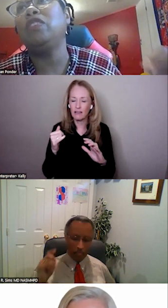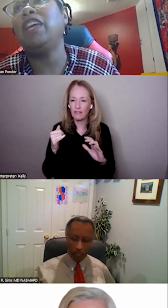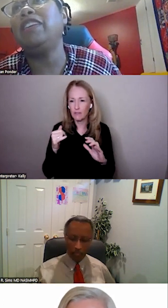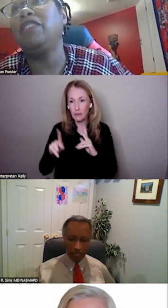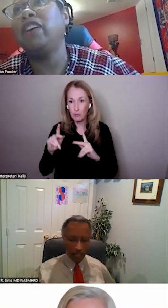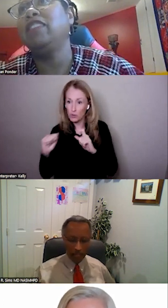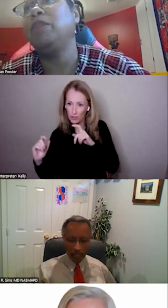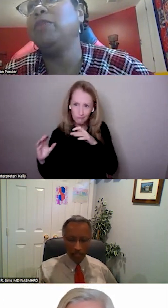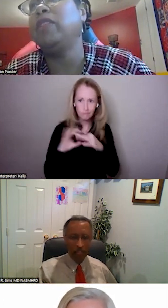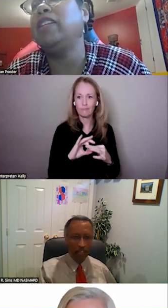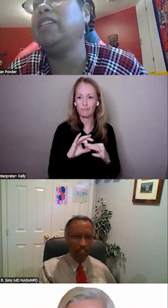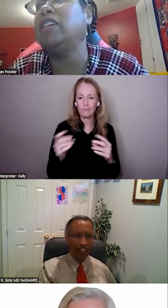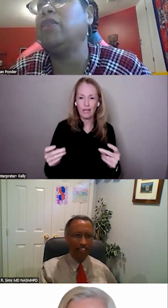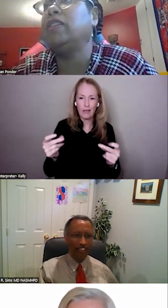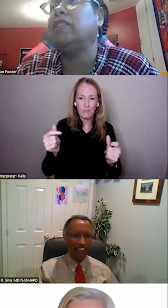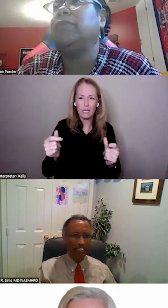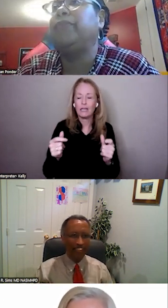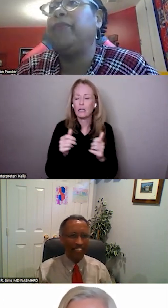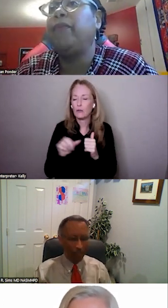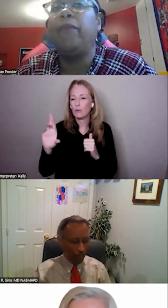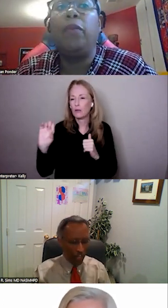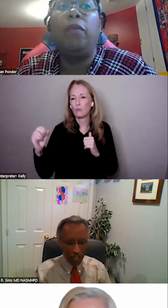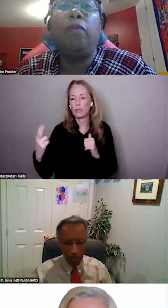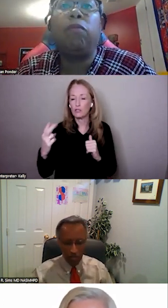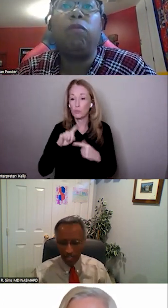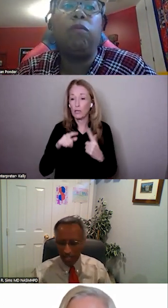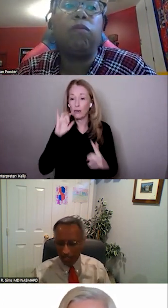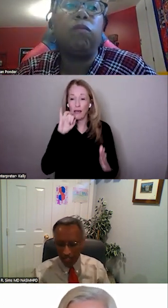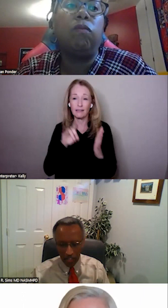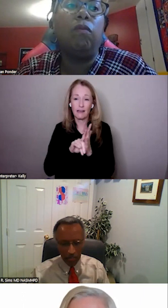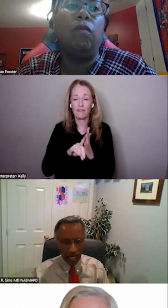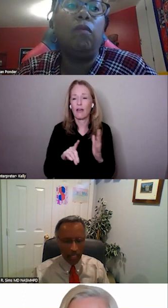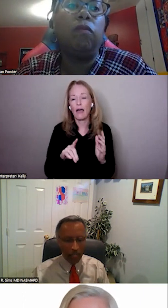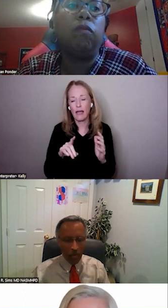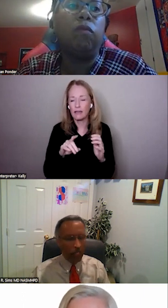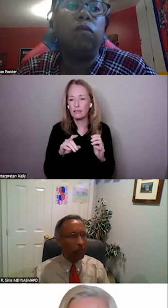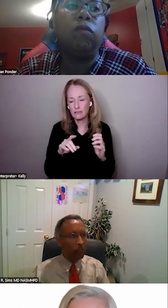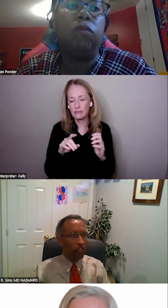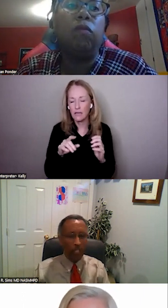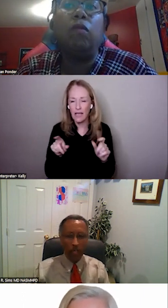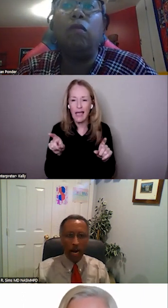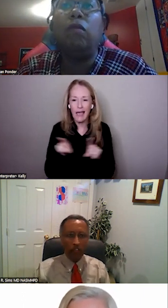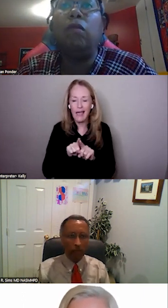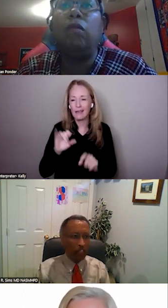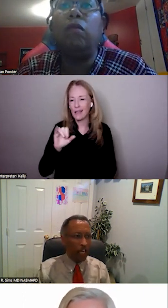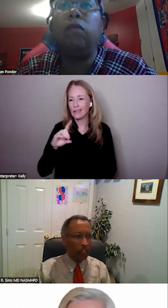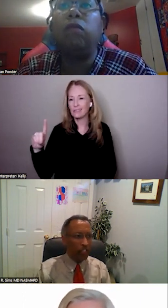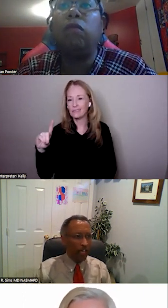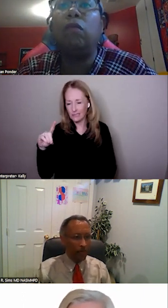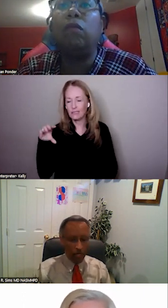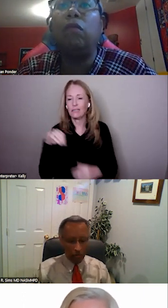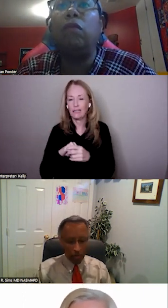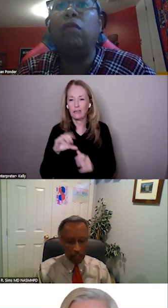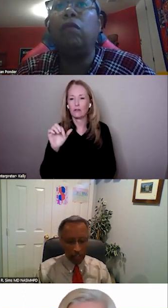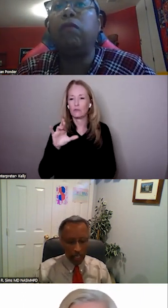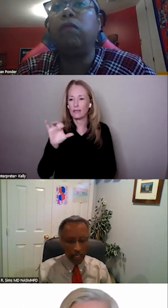reach once they identified somebody with IDD in crisis. Well, thank you. Thank you again. We're going to move to the roundtable discussion,